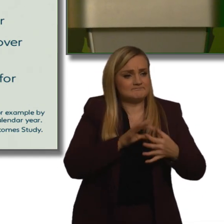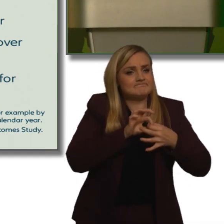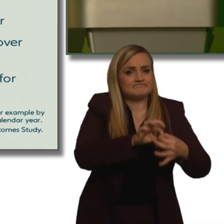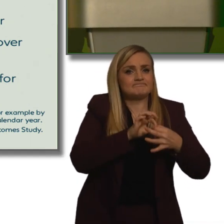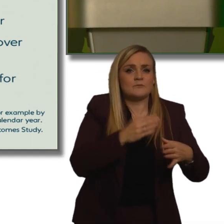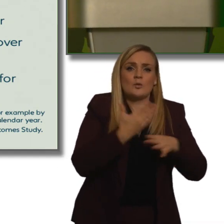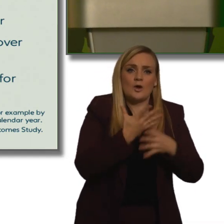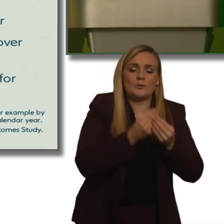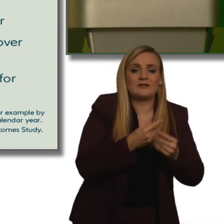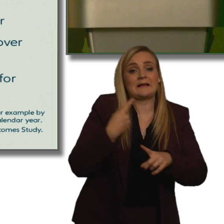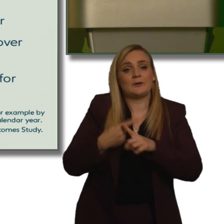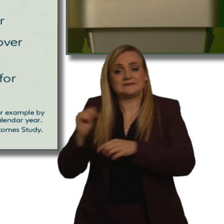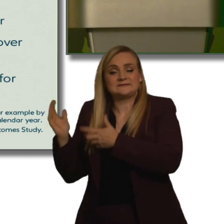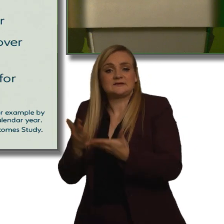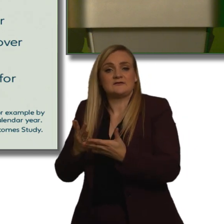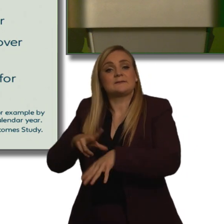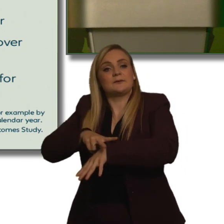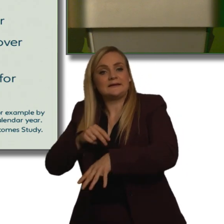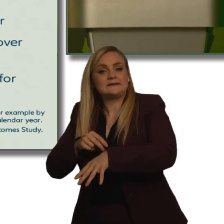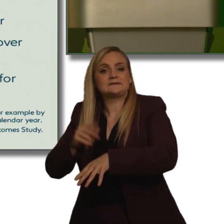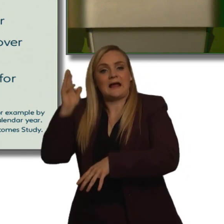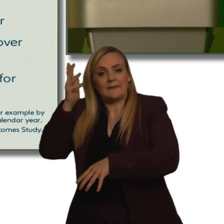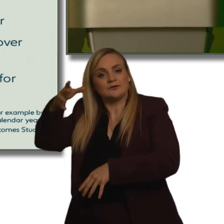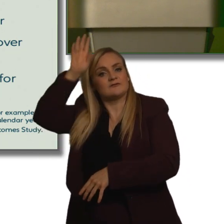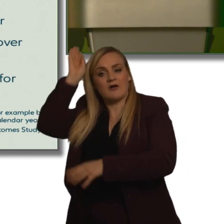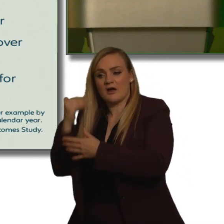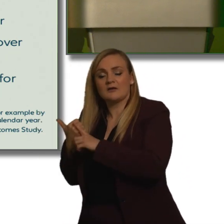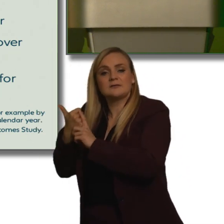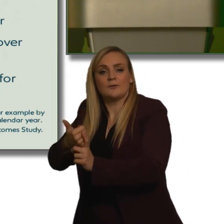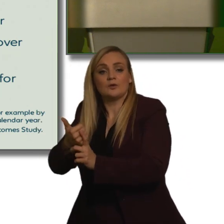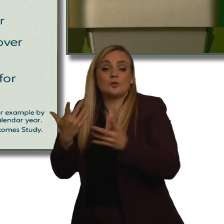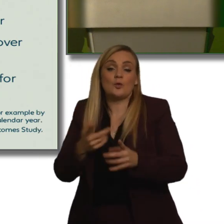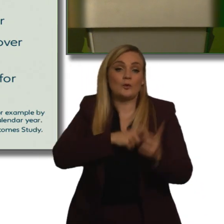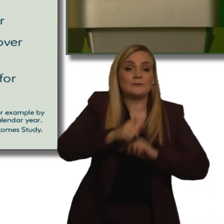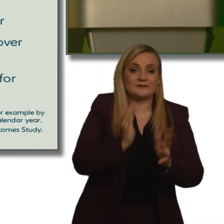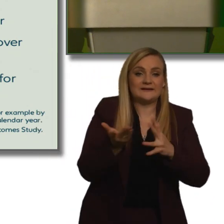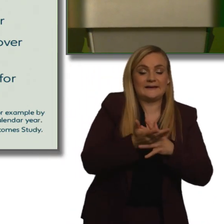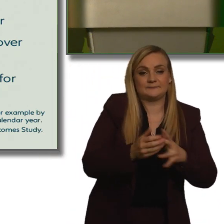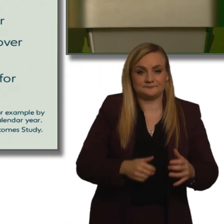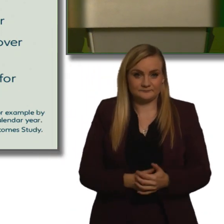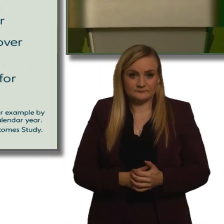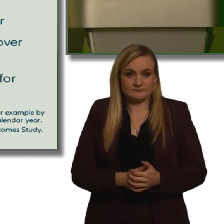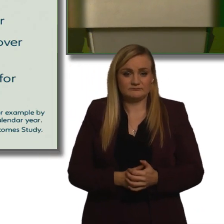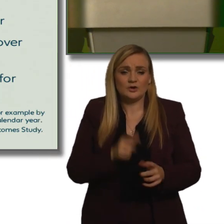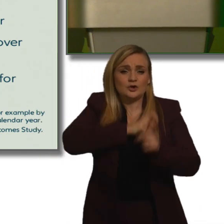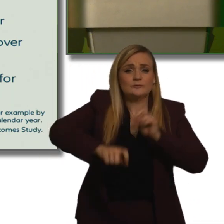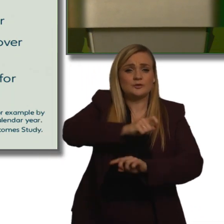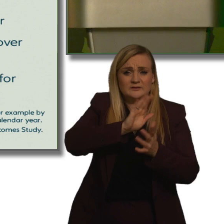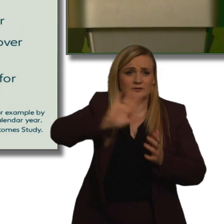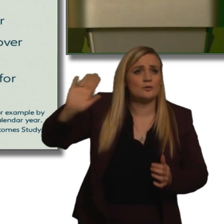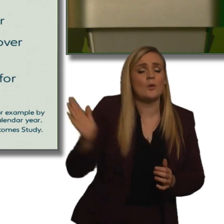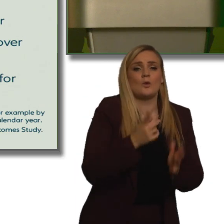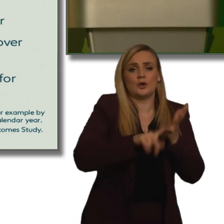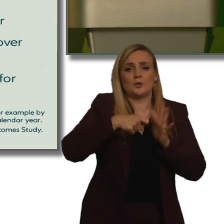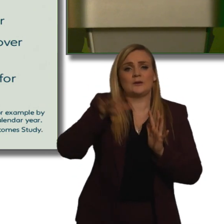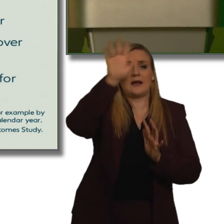emergency services. Working together, connecting your colleagues and our volunteers in communities across the country, we can